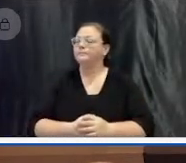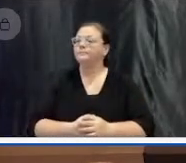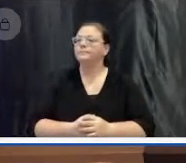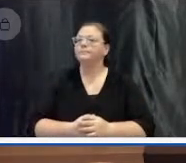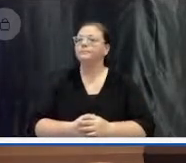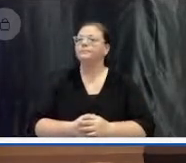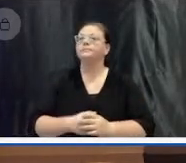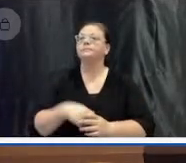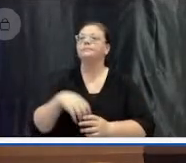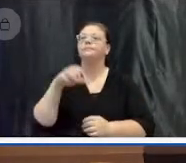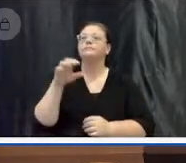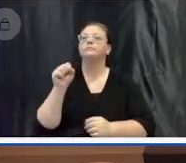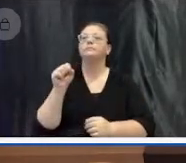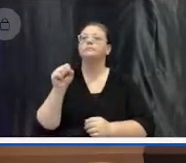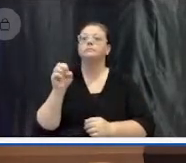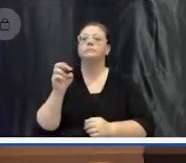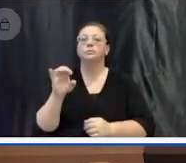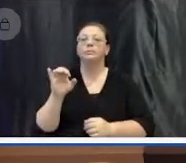Samad,